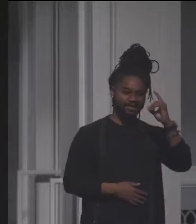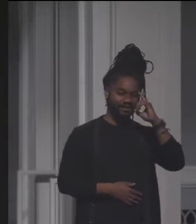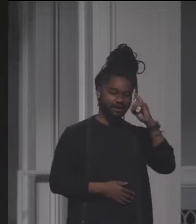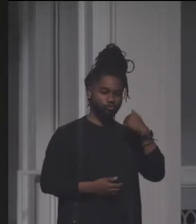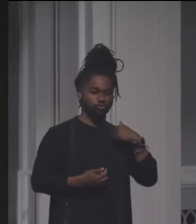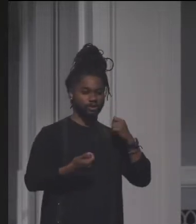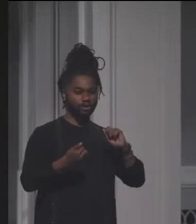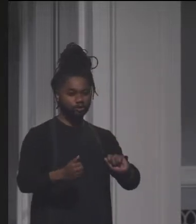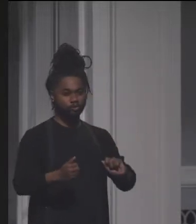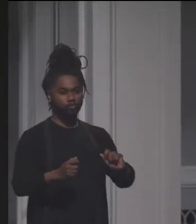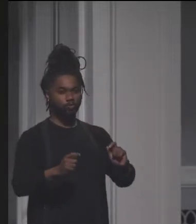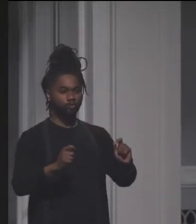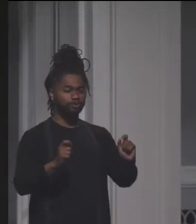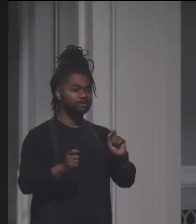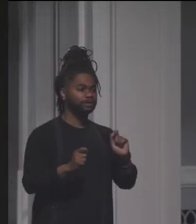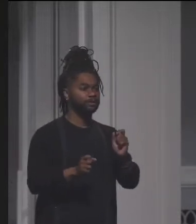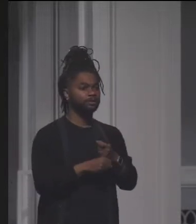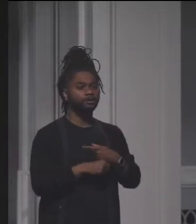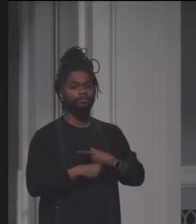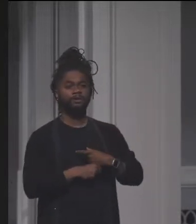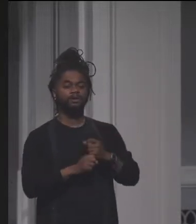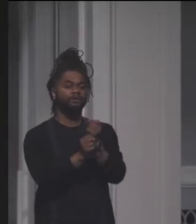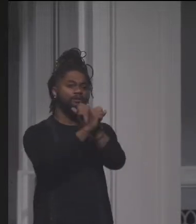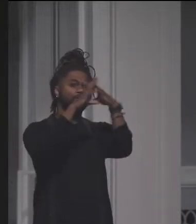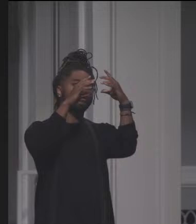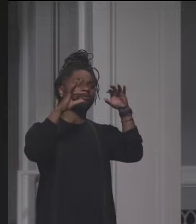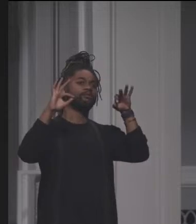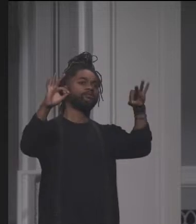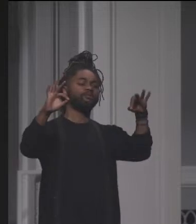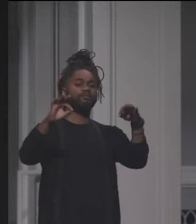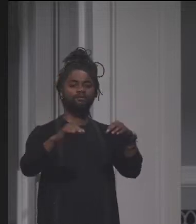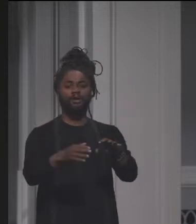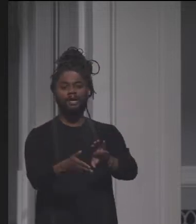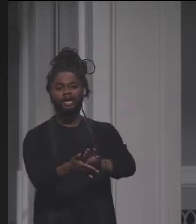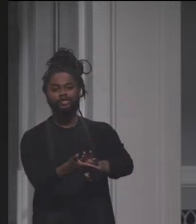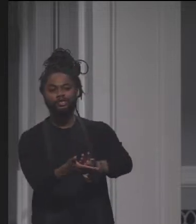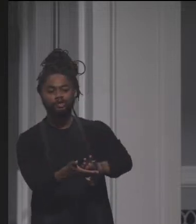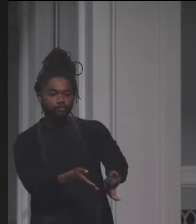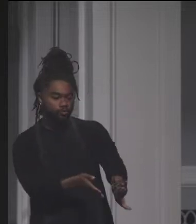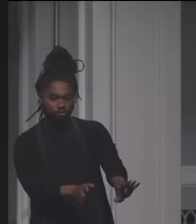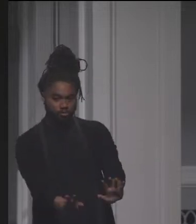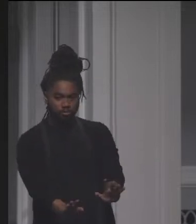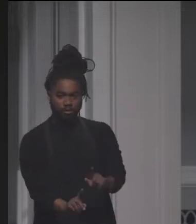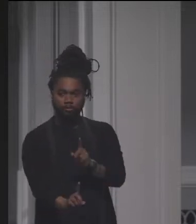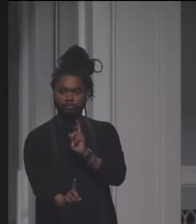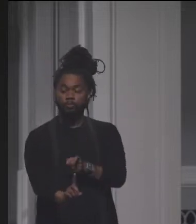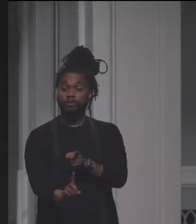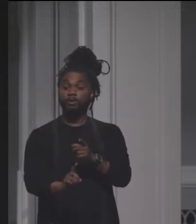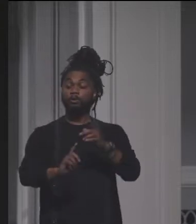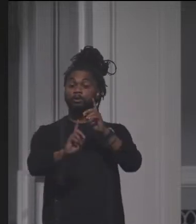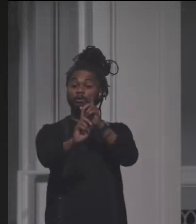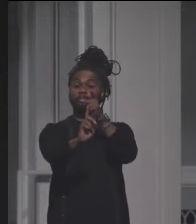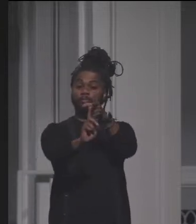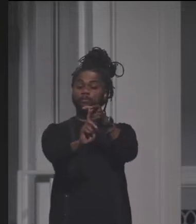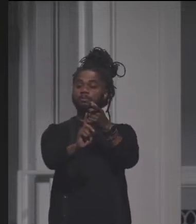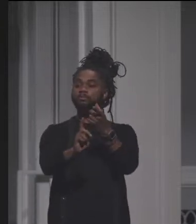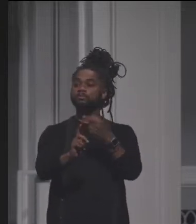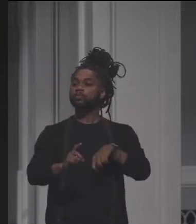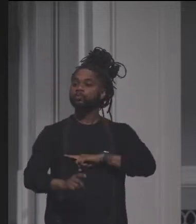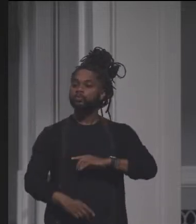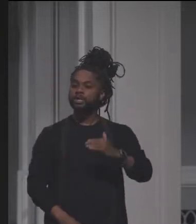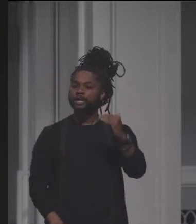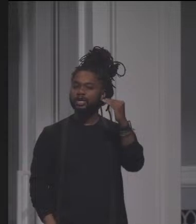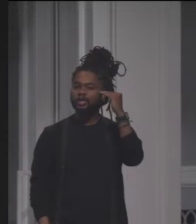romanticizing the Middle Ages or excusing the Middle Ages in any way. My point is that we know